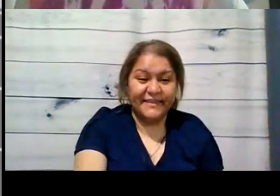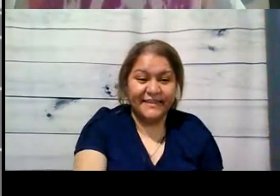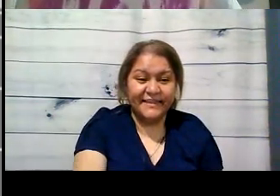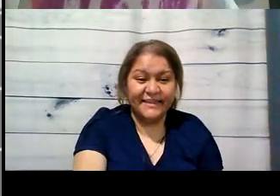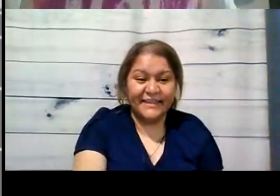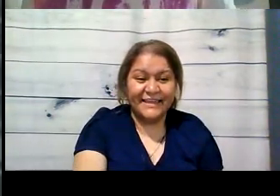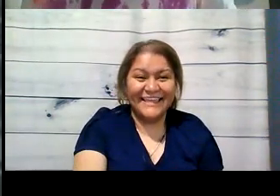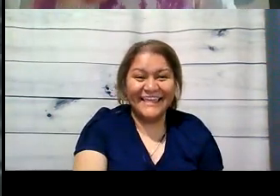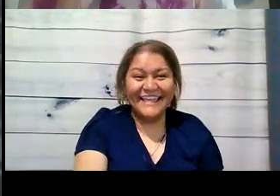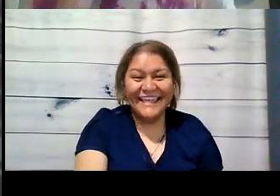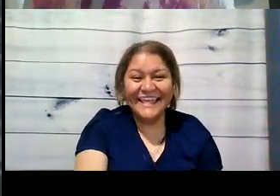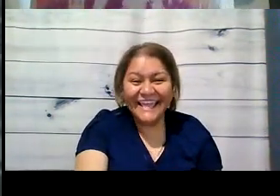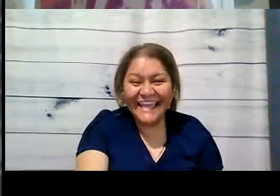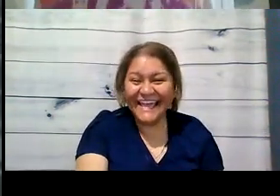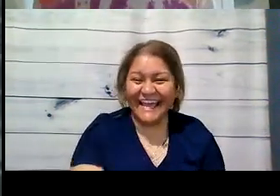Take my breath away.